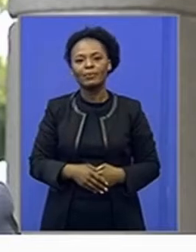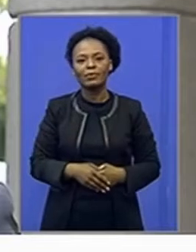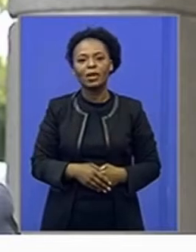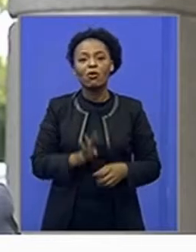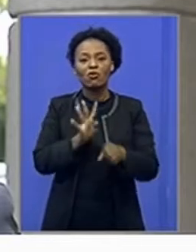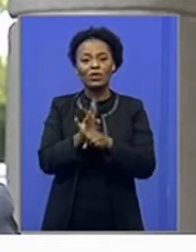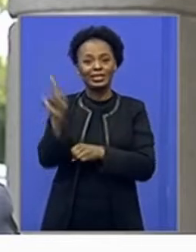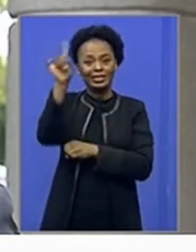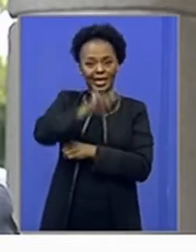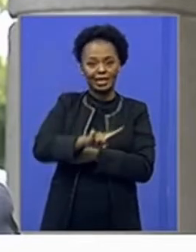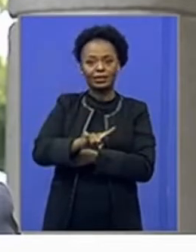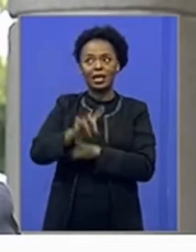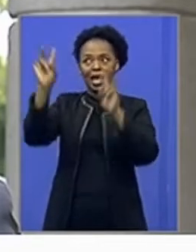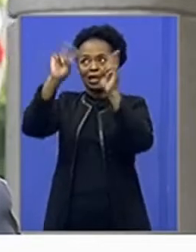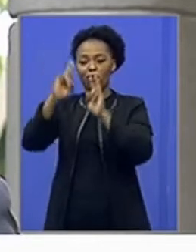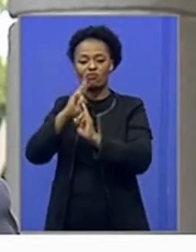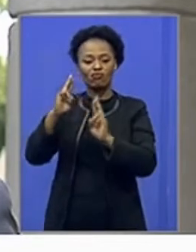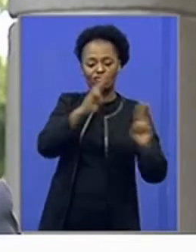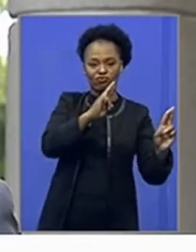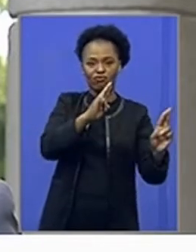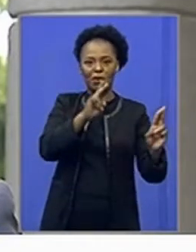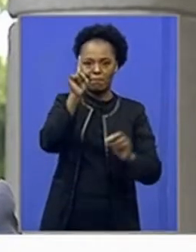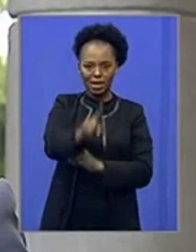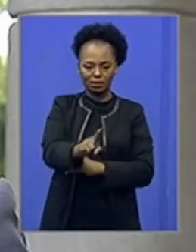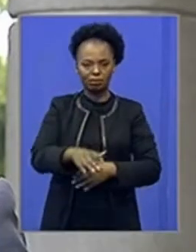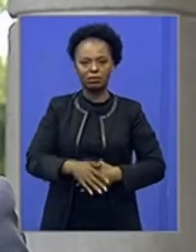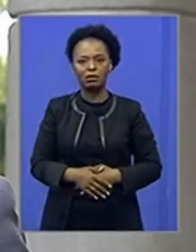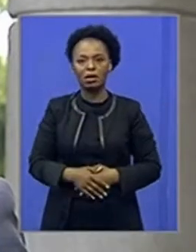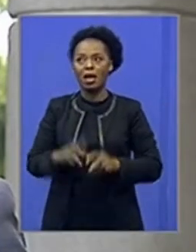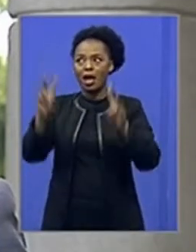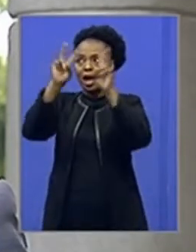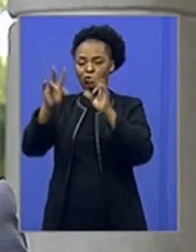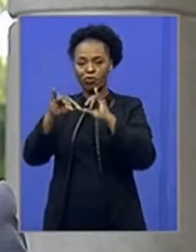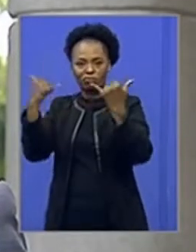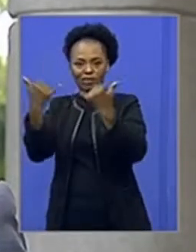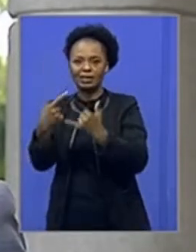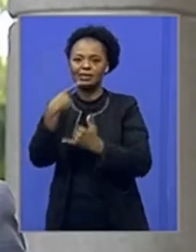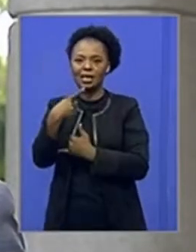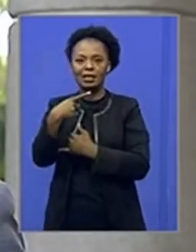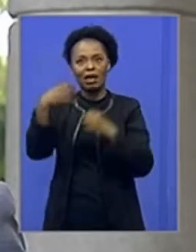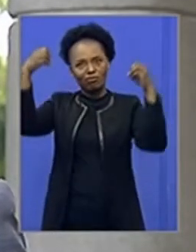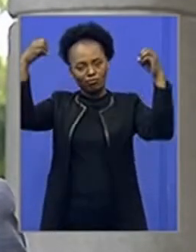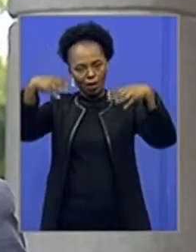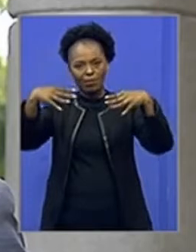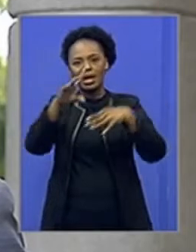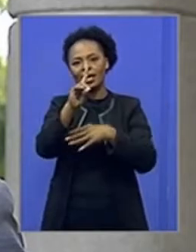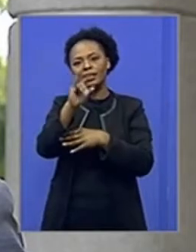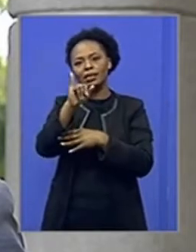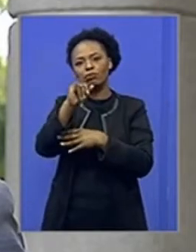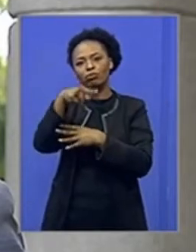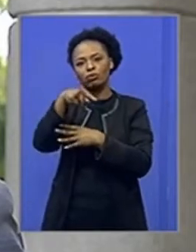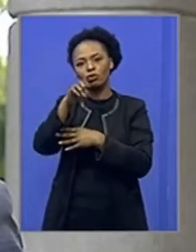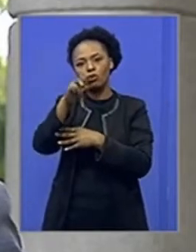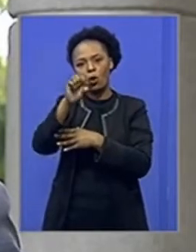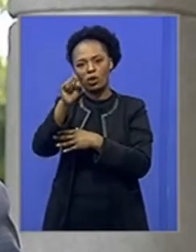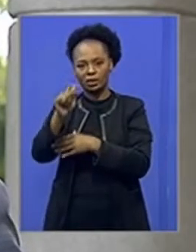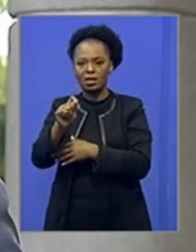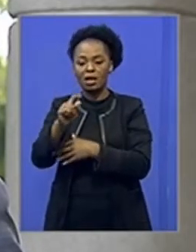go araba dilo tša bona. Ba Eskom ba re ba tlo buša motlakase ka Diepsloot mafelelong a beke ye.